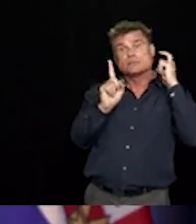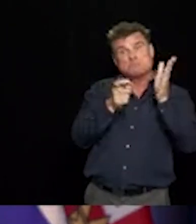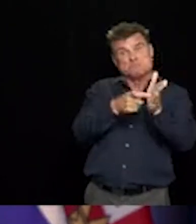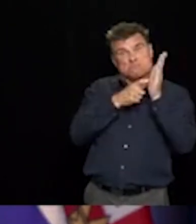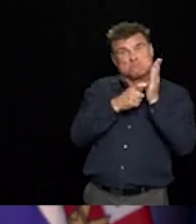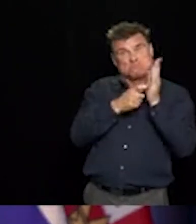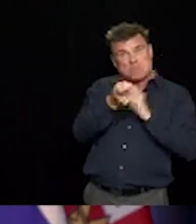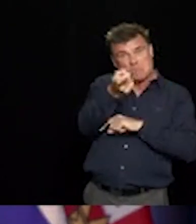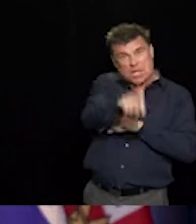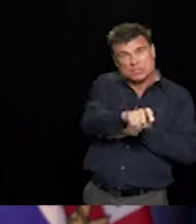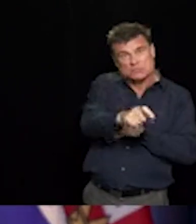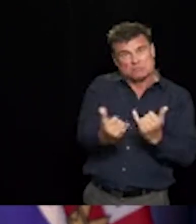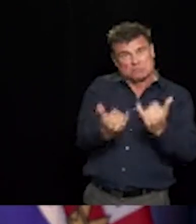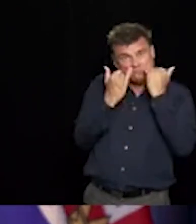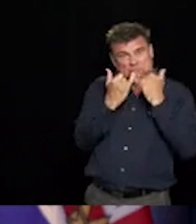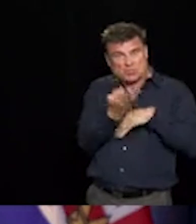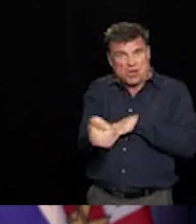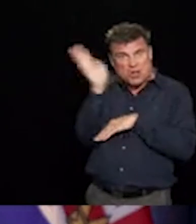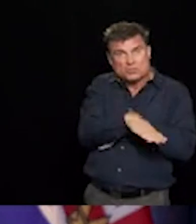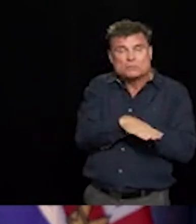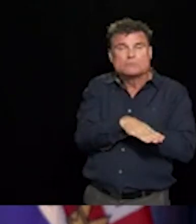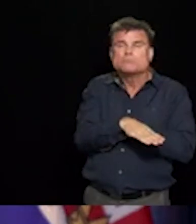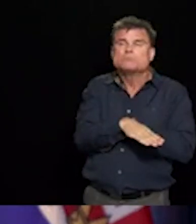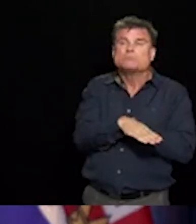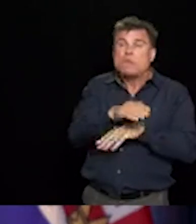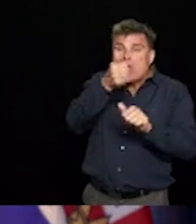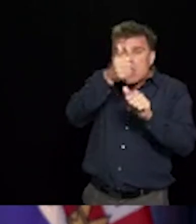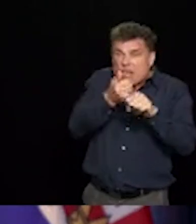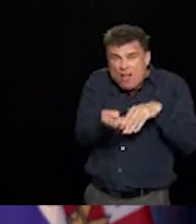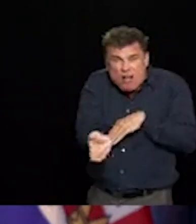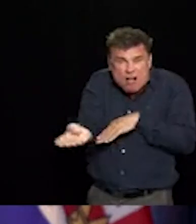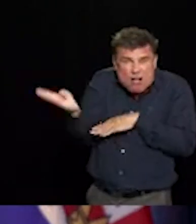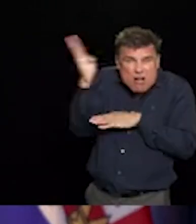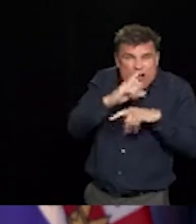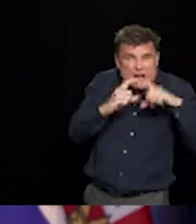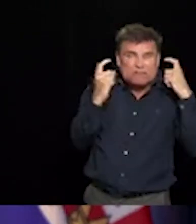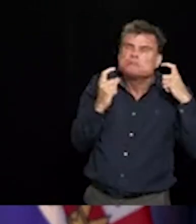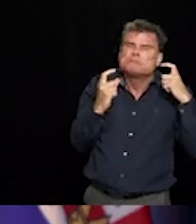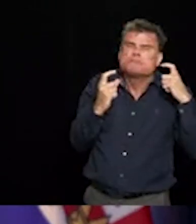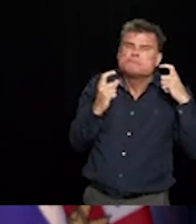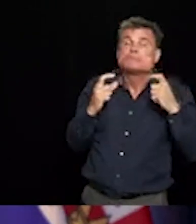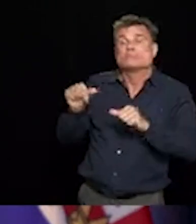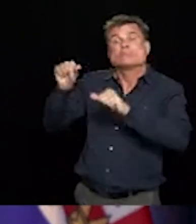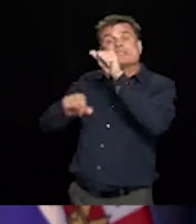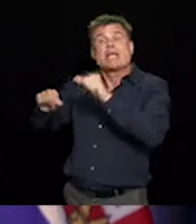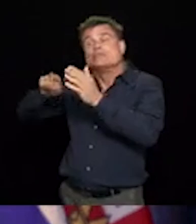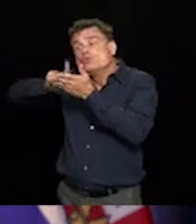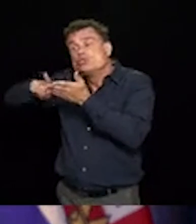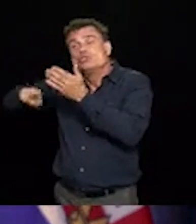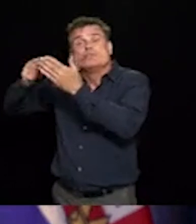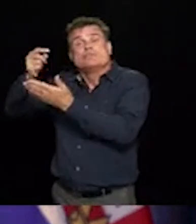school setting is not realistic. It's not feasible. But I also expect that there will